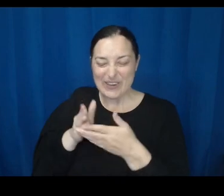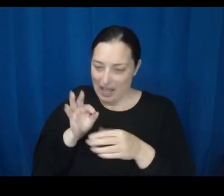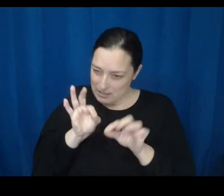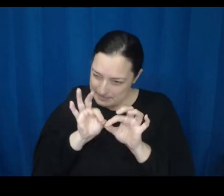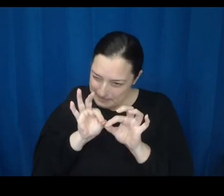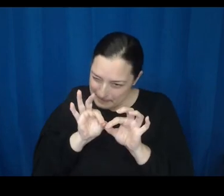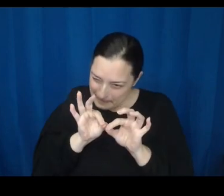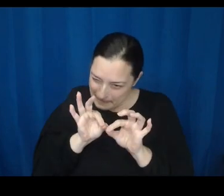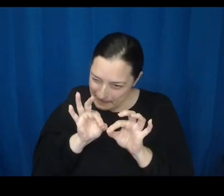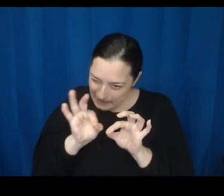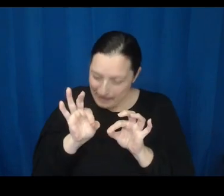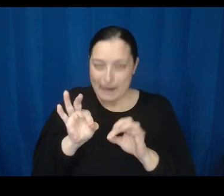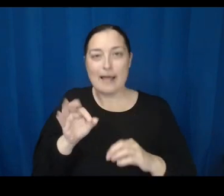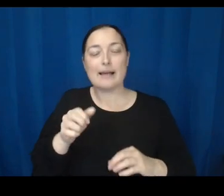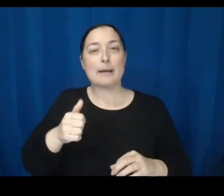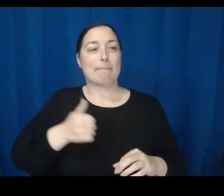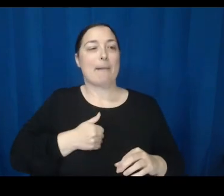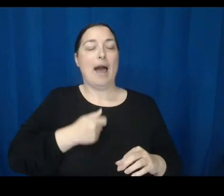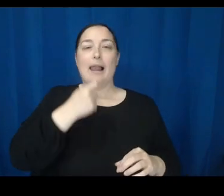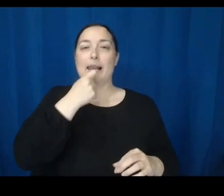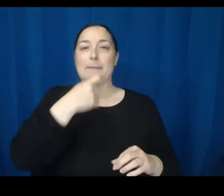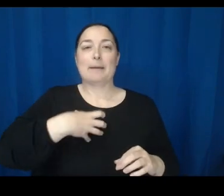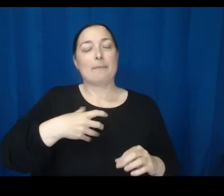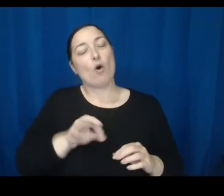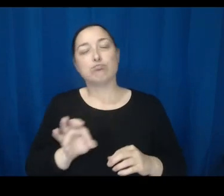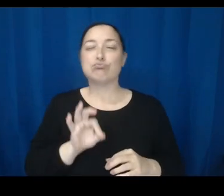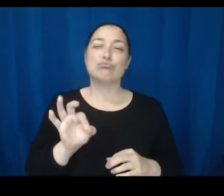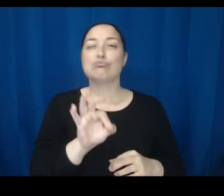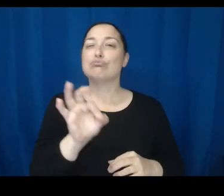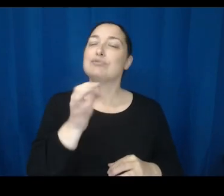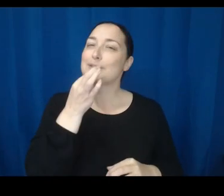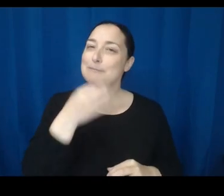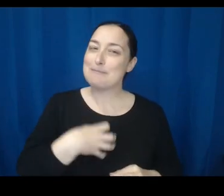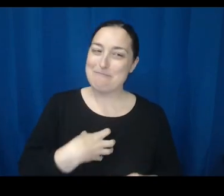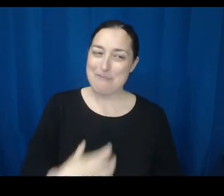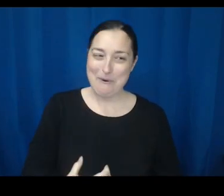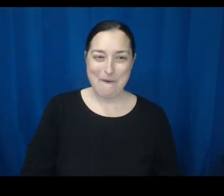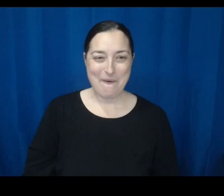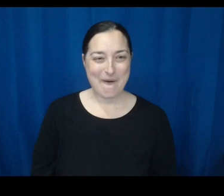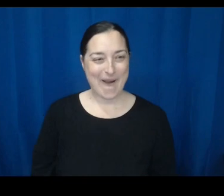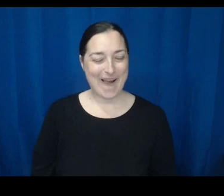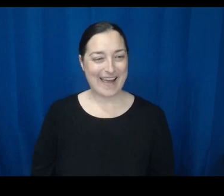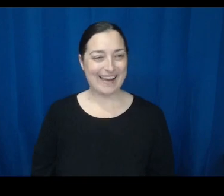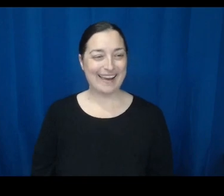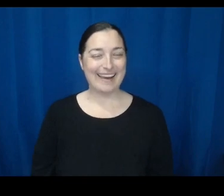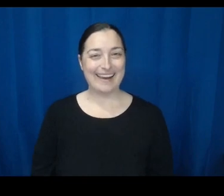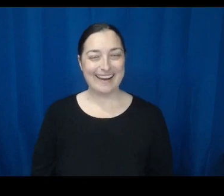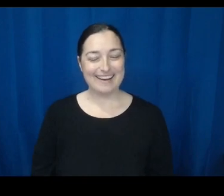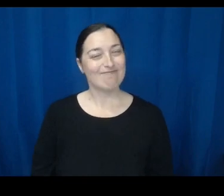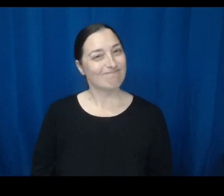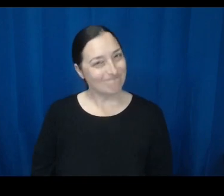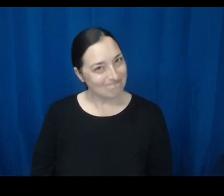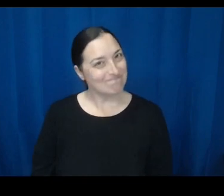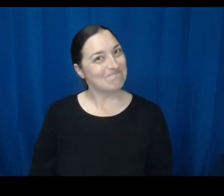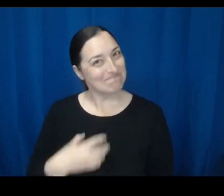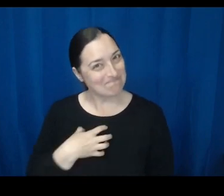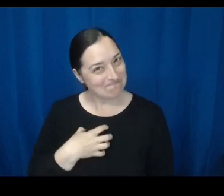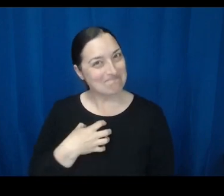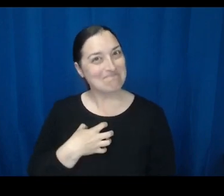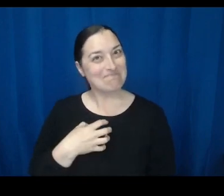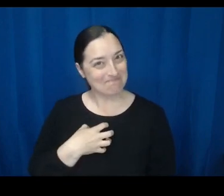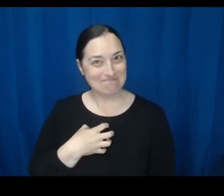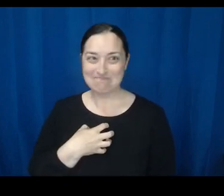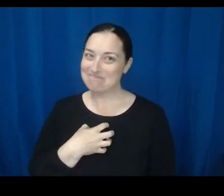Whereas mine seems to be kind of really wandering around. But yeah, it was certainly encouraged a